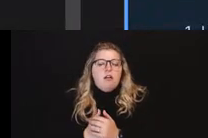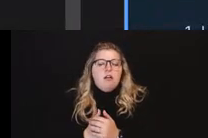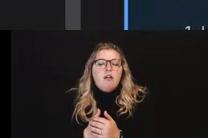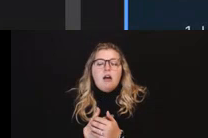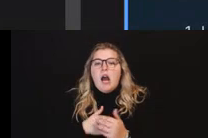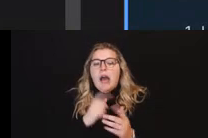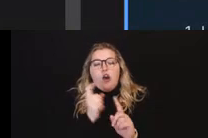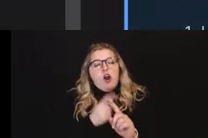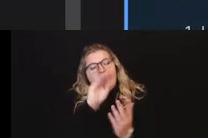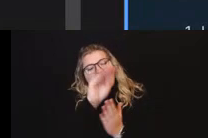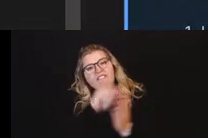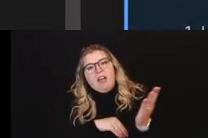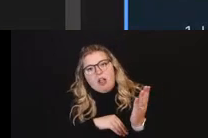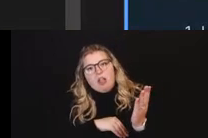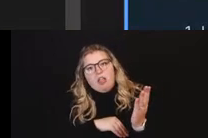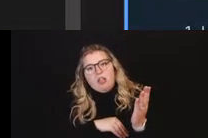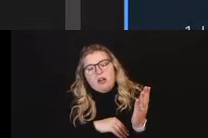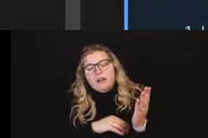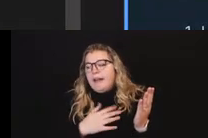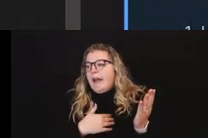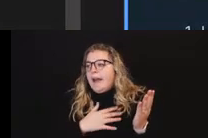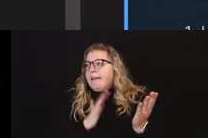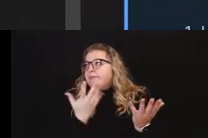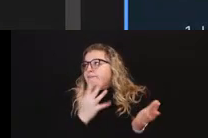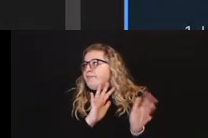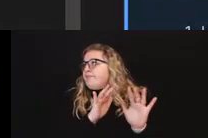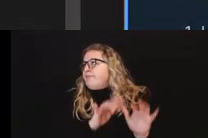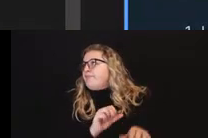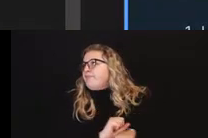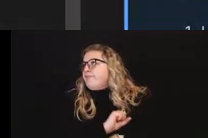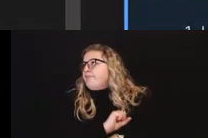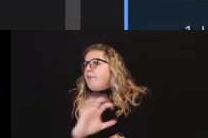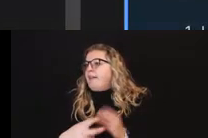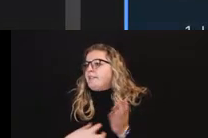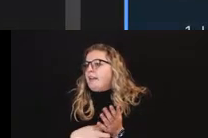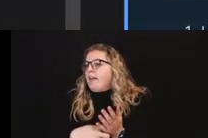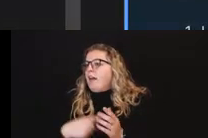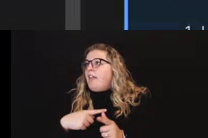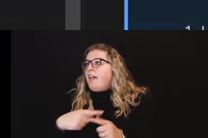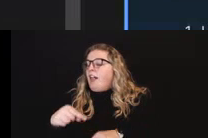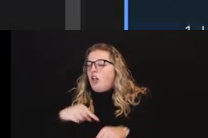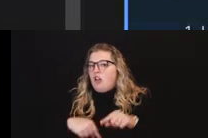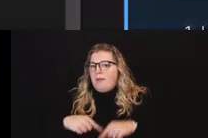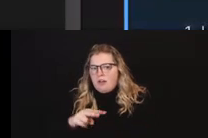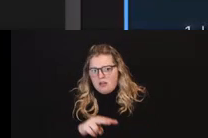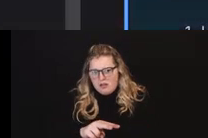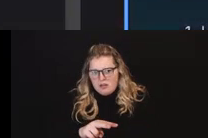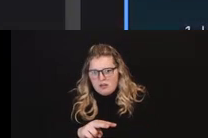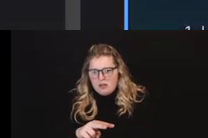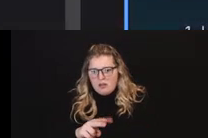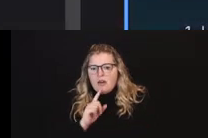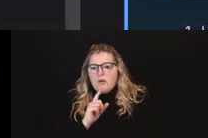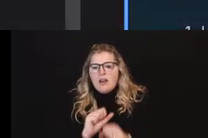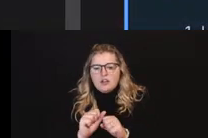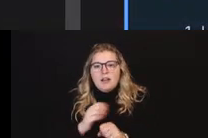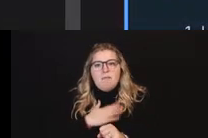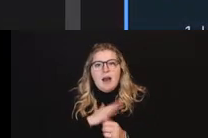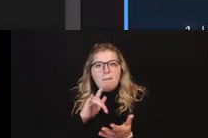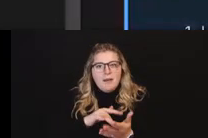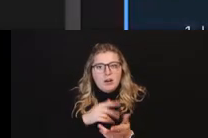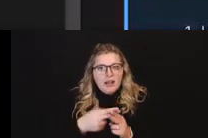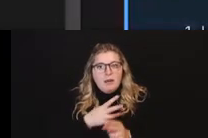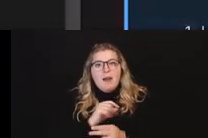just didn't really pay attention to what I did. And then I submitted the ticket, and when I looked back, it had actually put my middle name and my